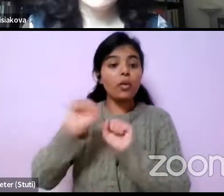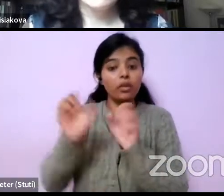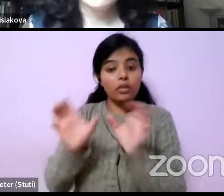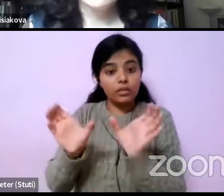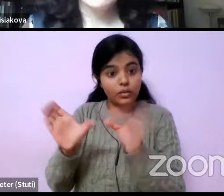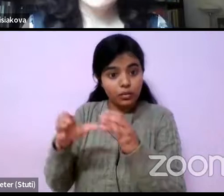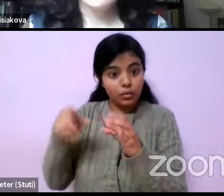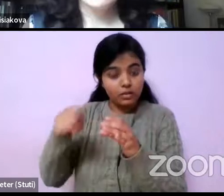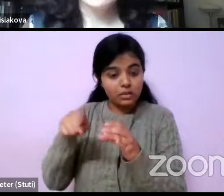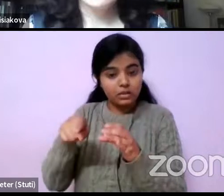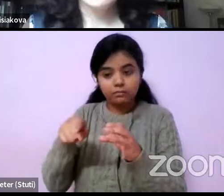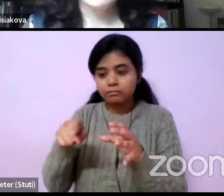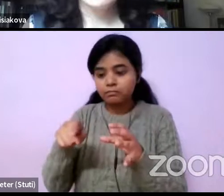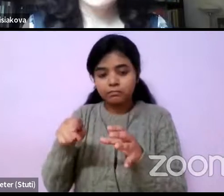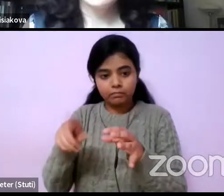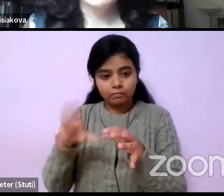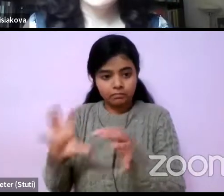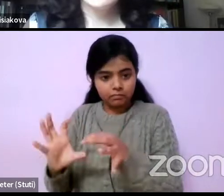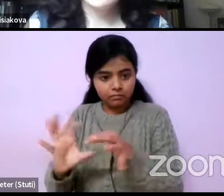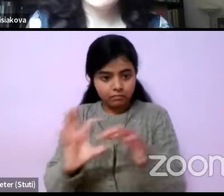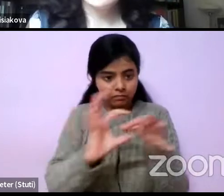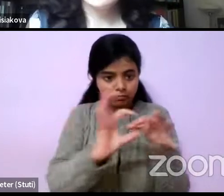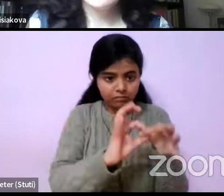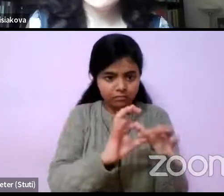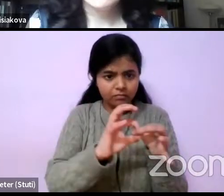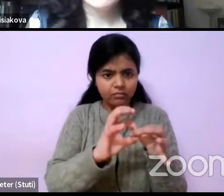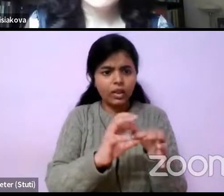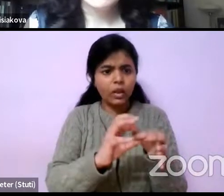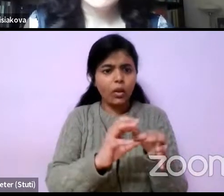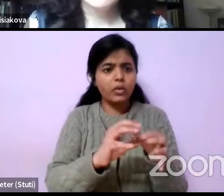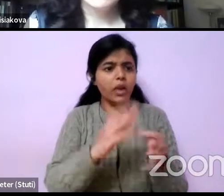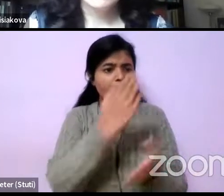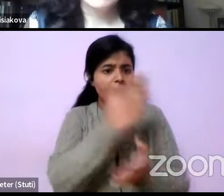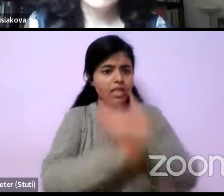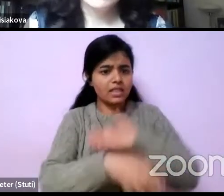also linking up with other